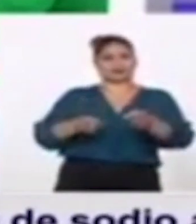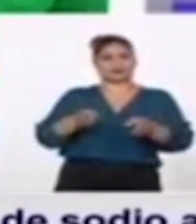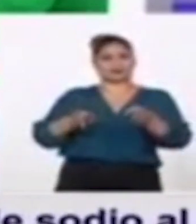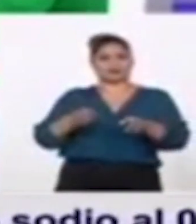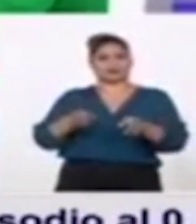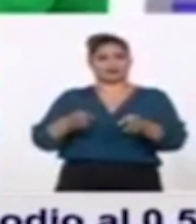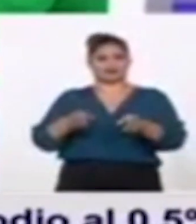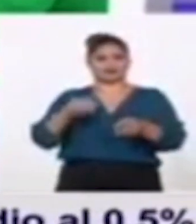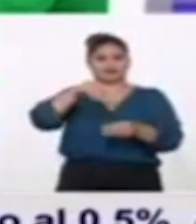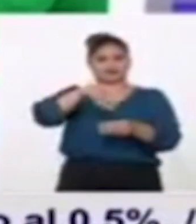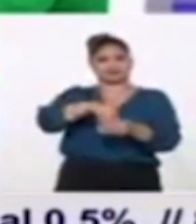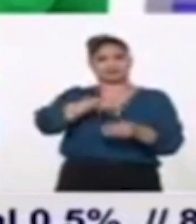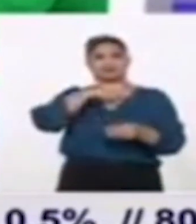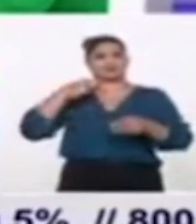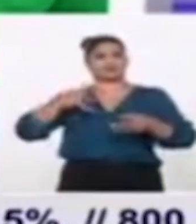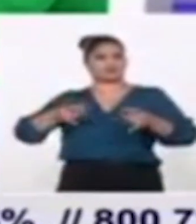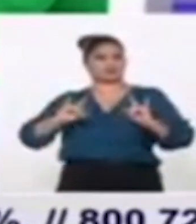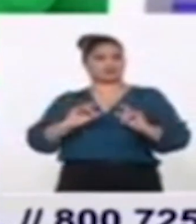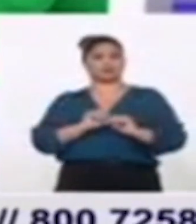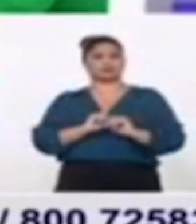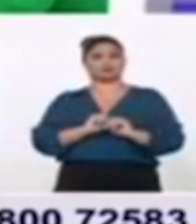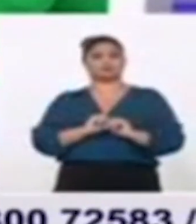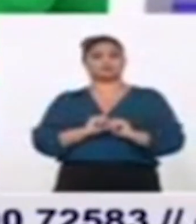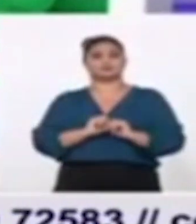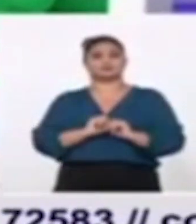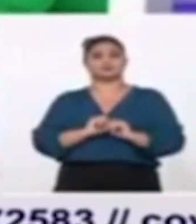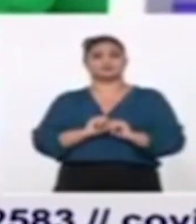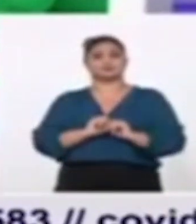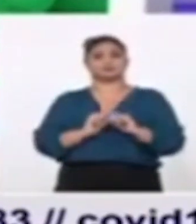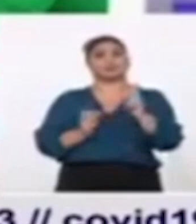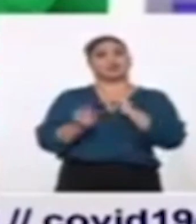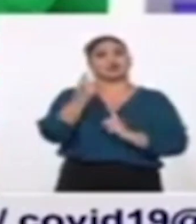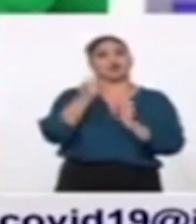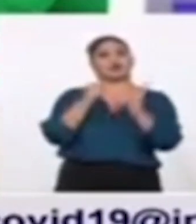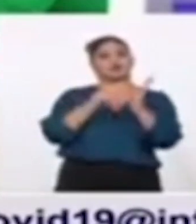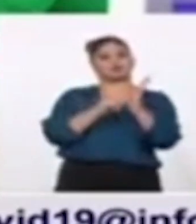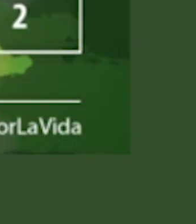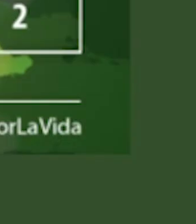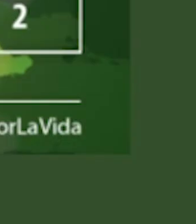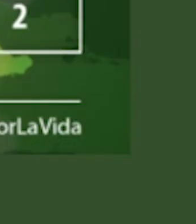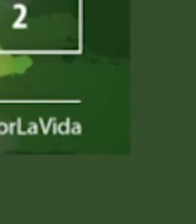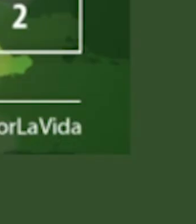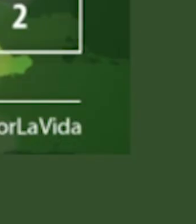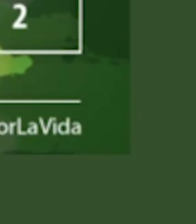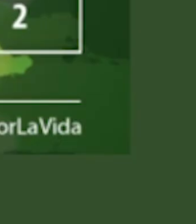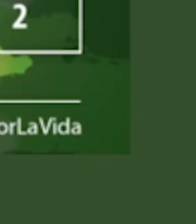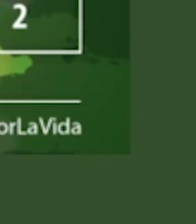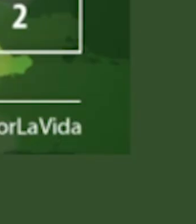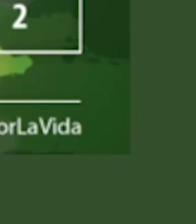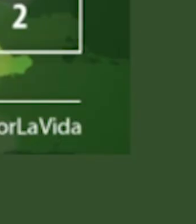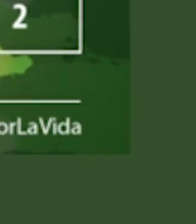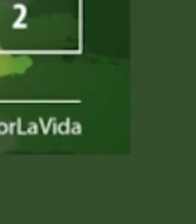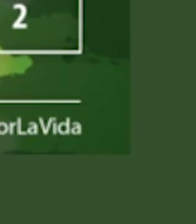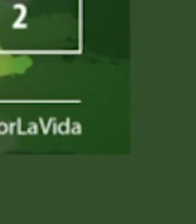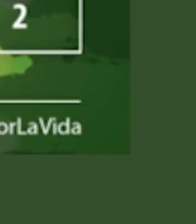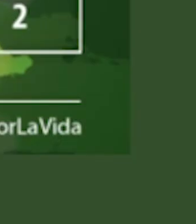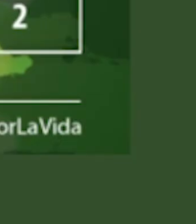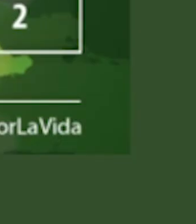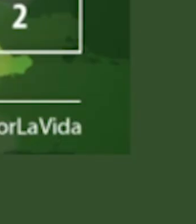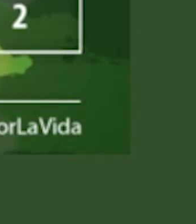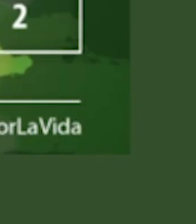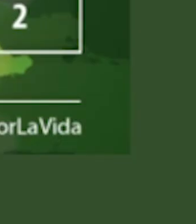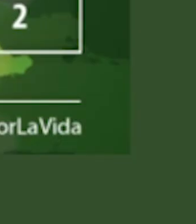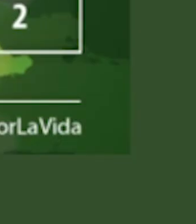television newscast this 3rd of May shows us that over 109,000 Cubans have been diagnosed